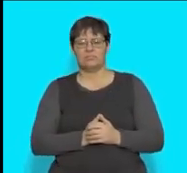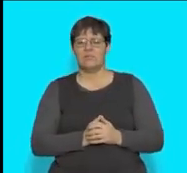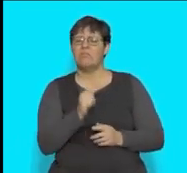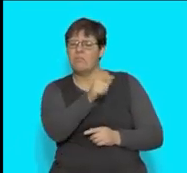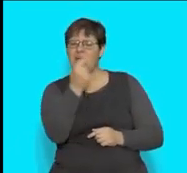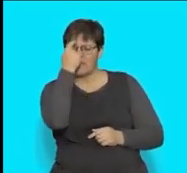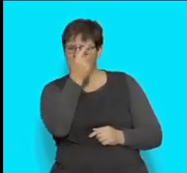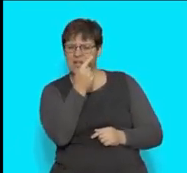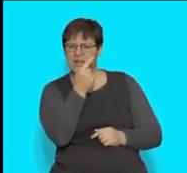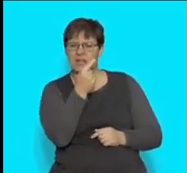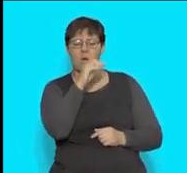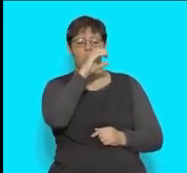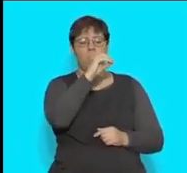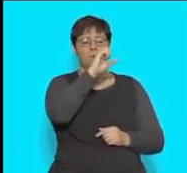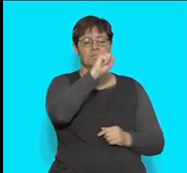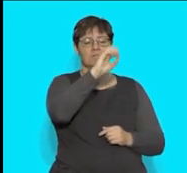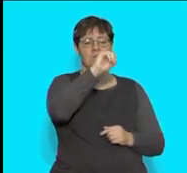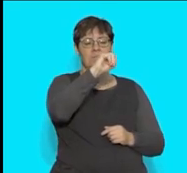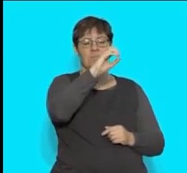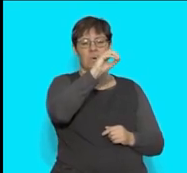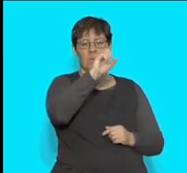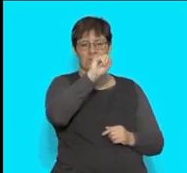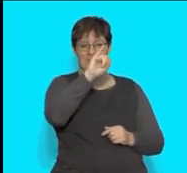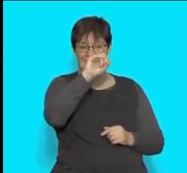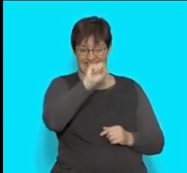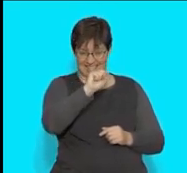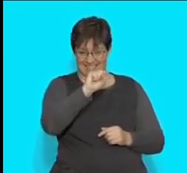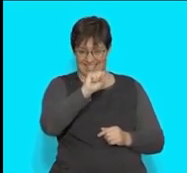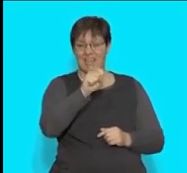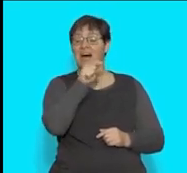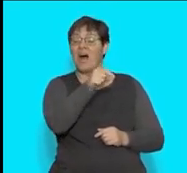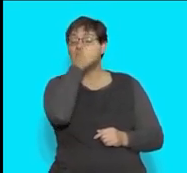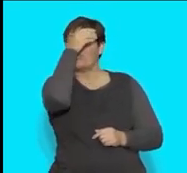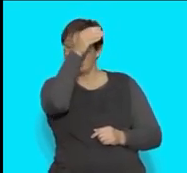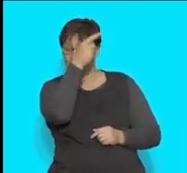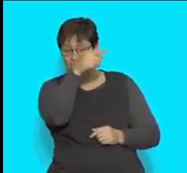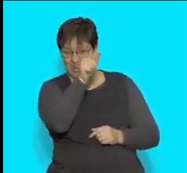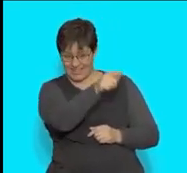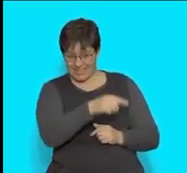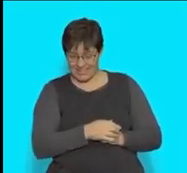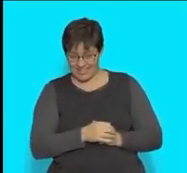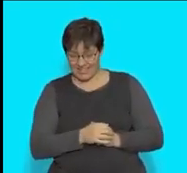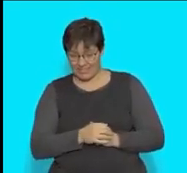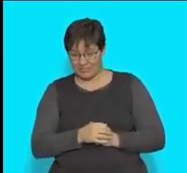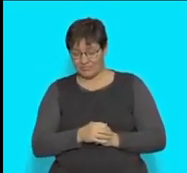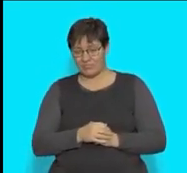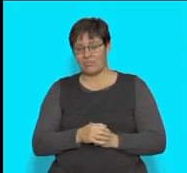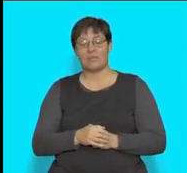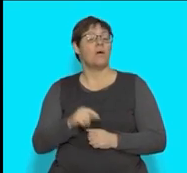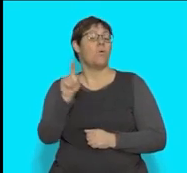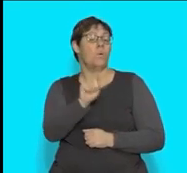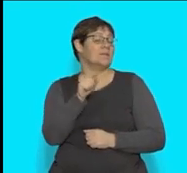about osmosis. And in that concept, you are going to be correct. Because what it is